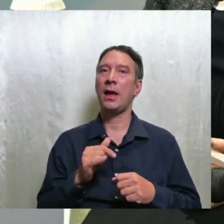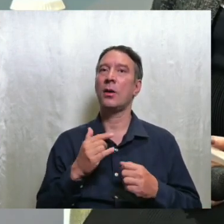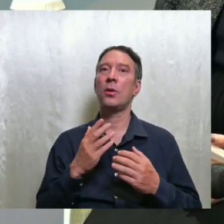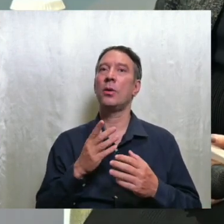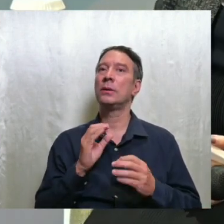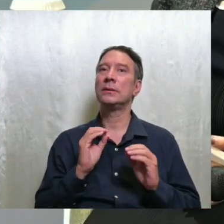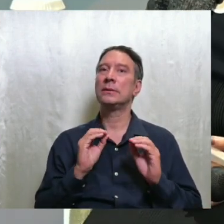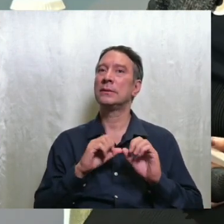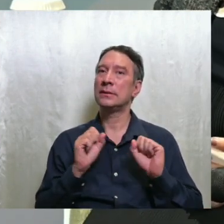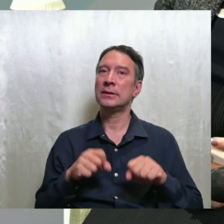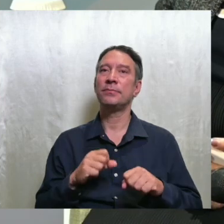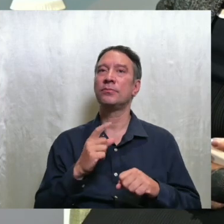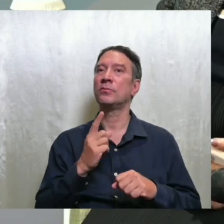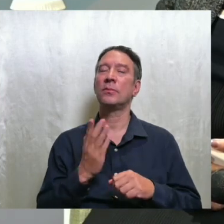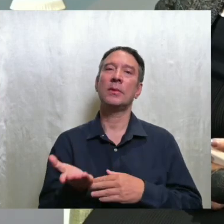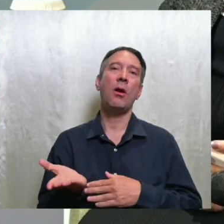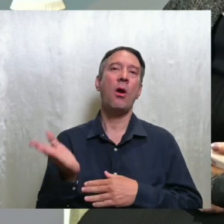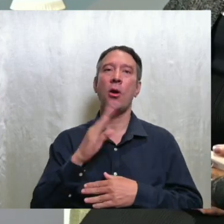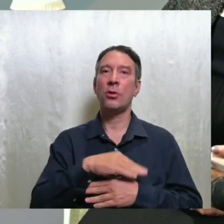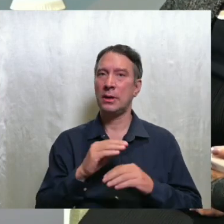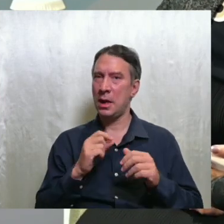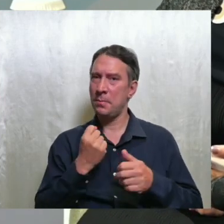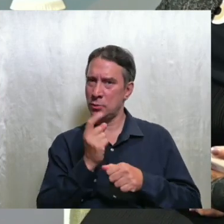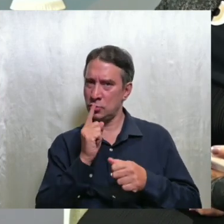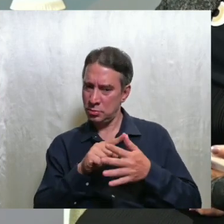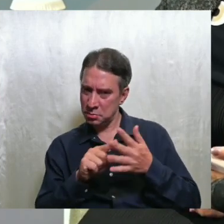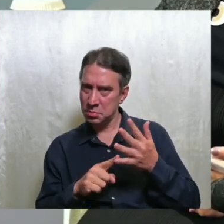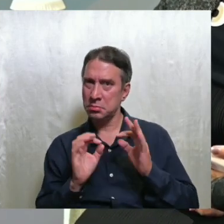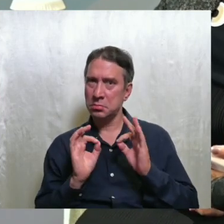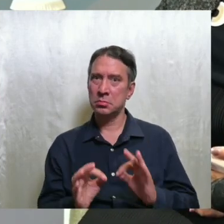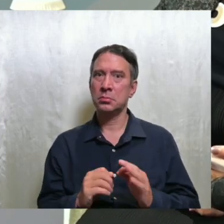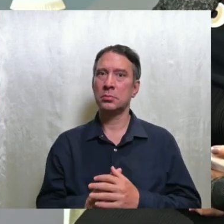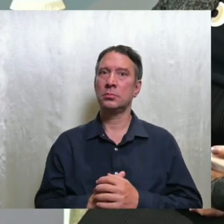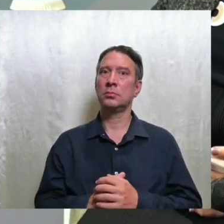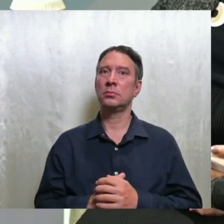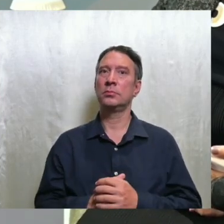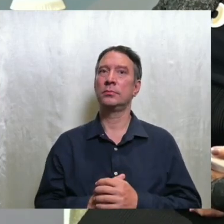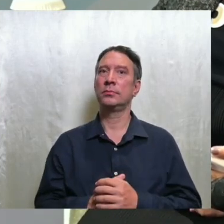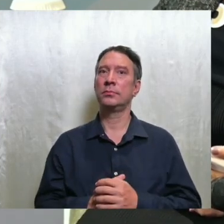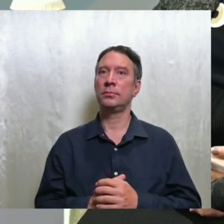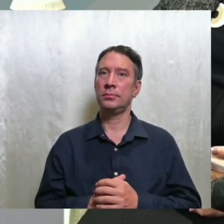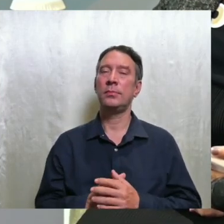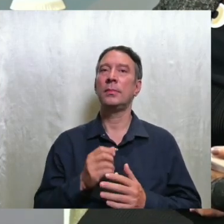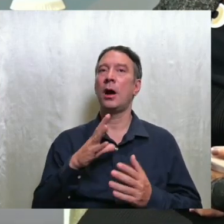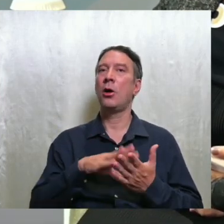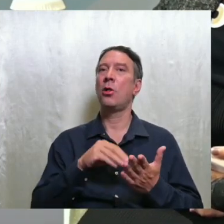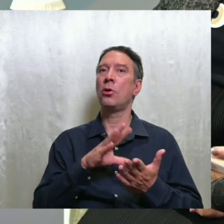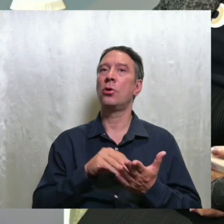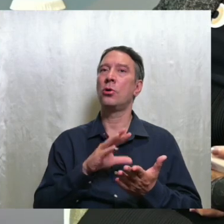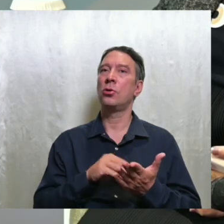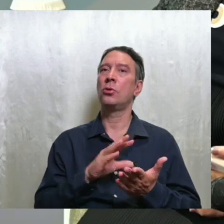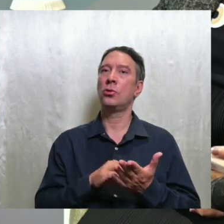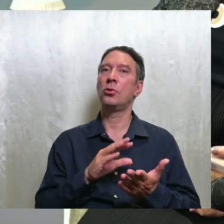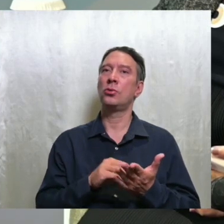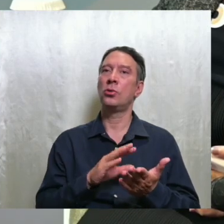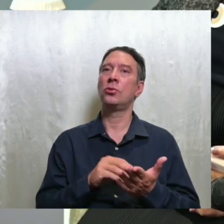I say that we are democratizing the education part comes in, that we are teaching the same